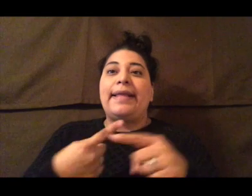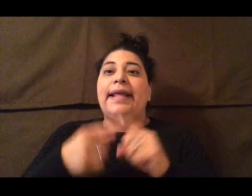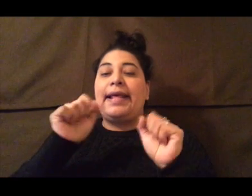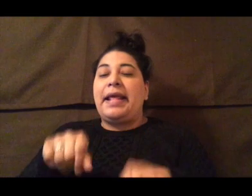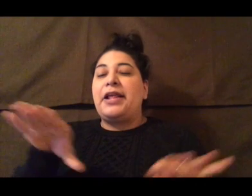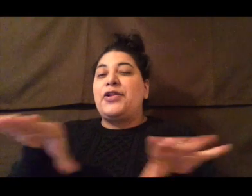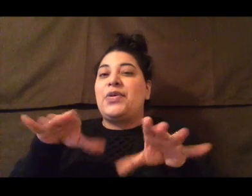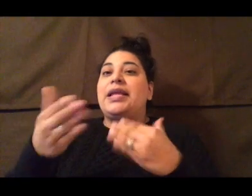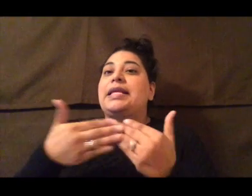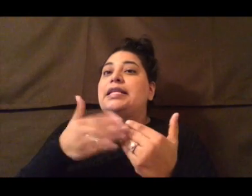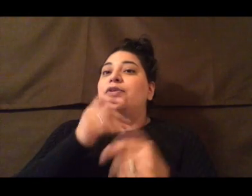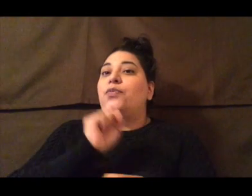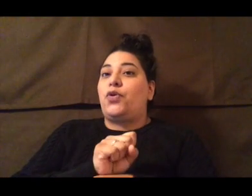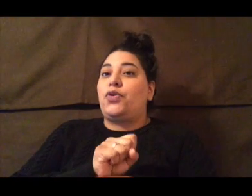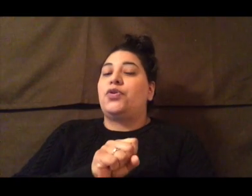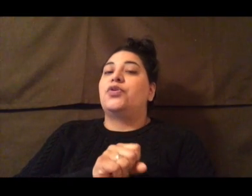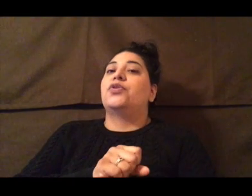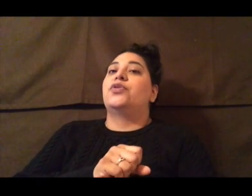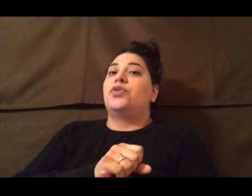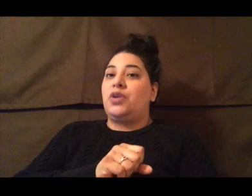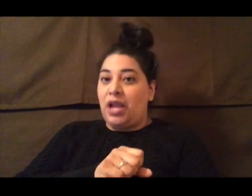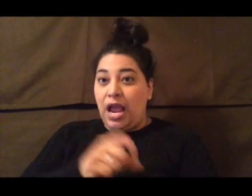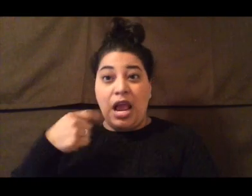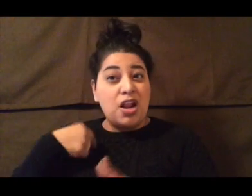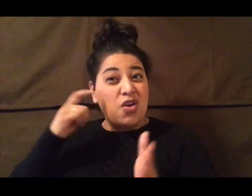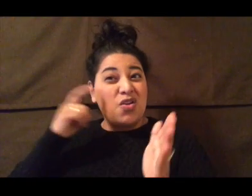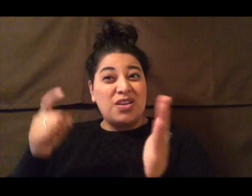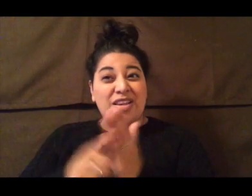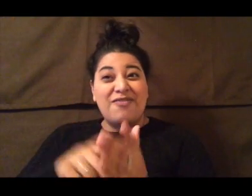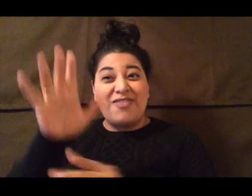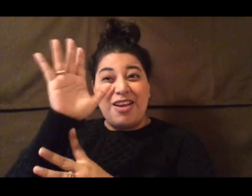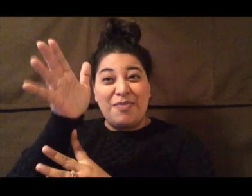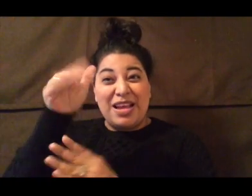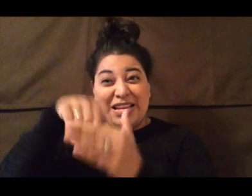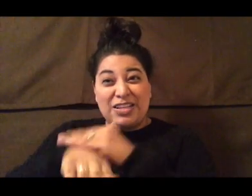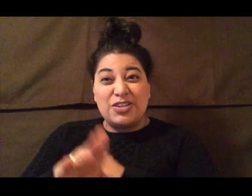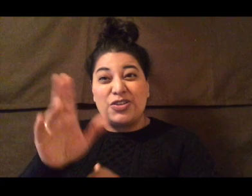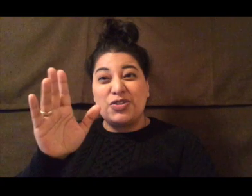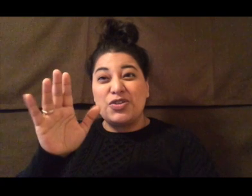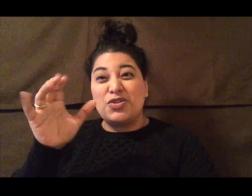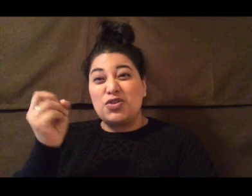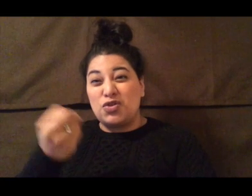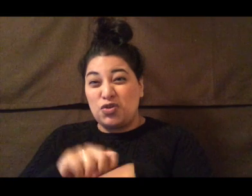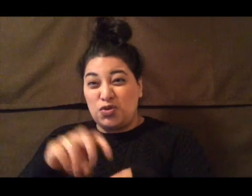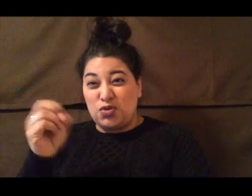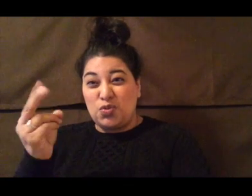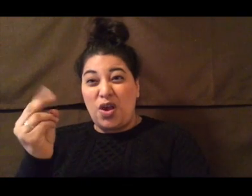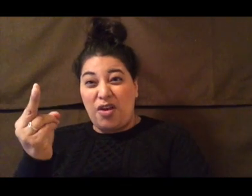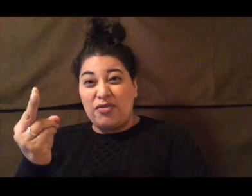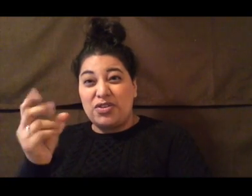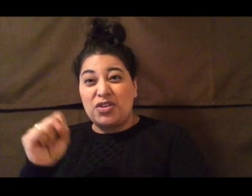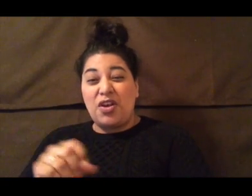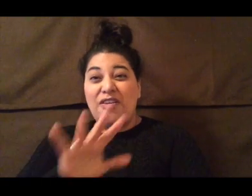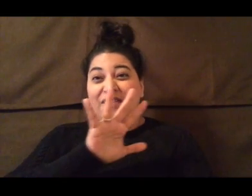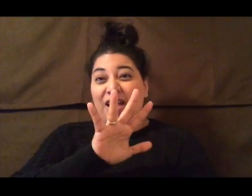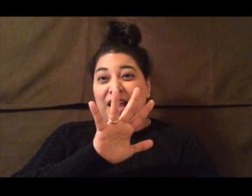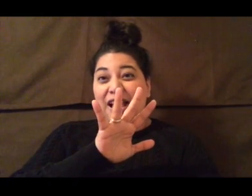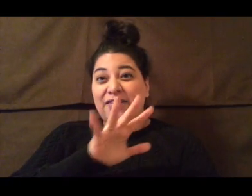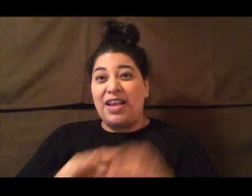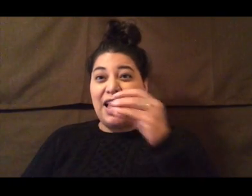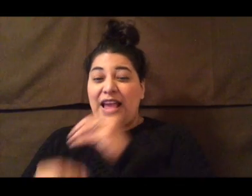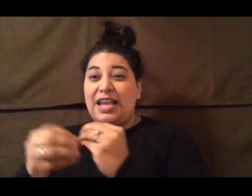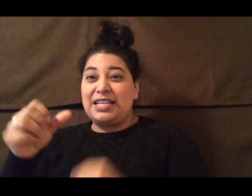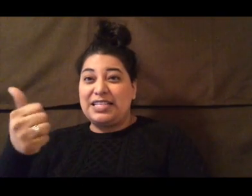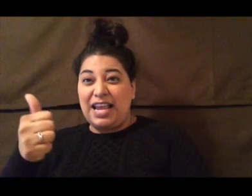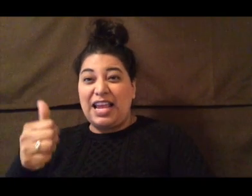work. So I noticed that I only have only 5 minutes into the 12 o'clock hour. So 5